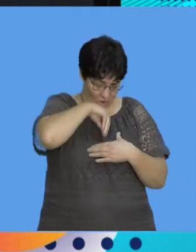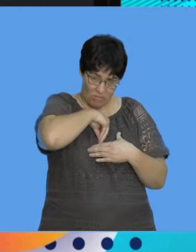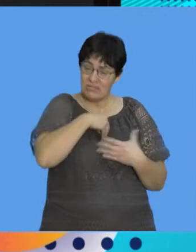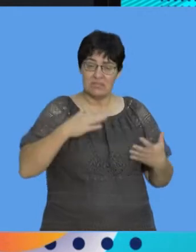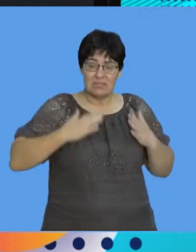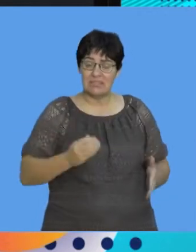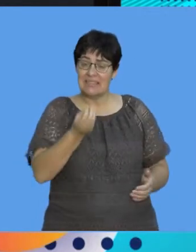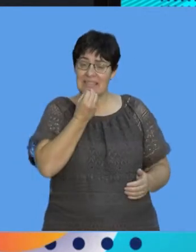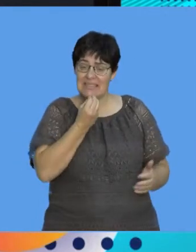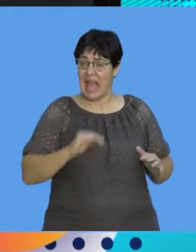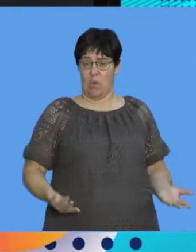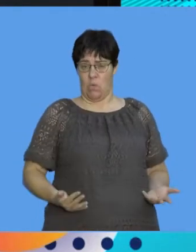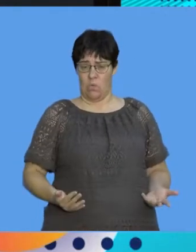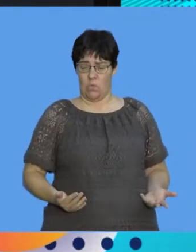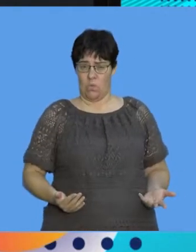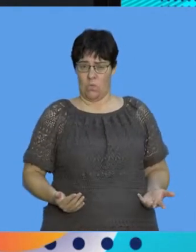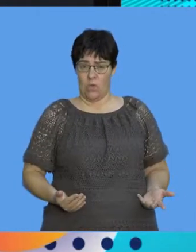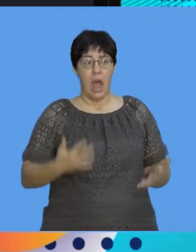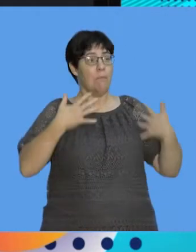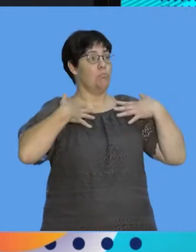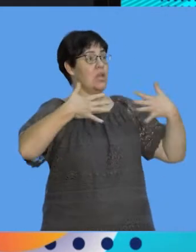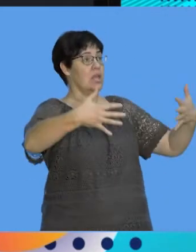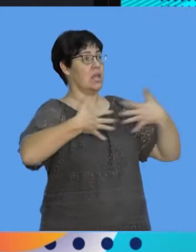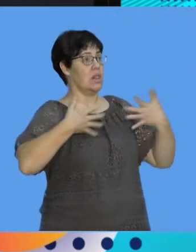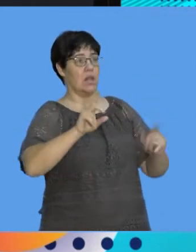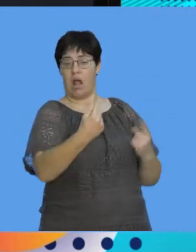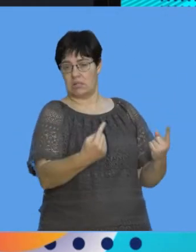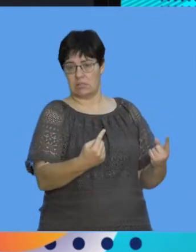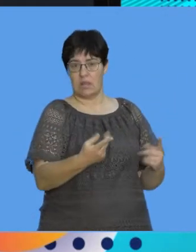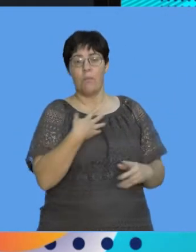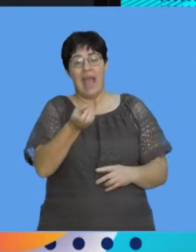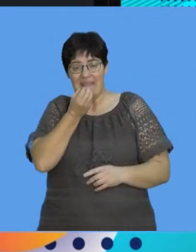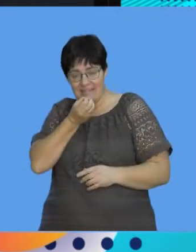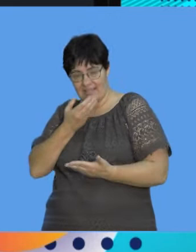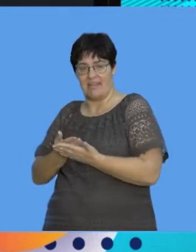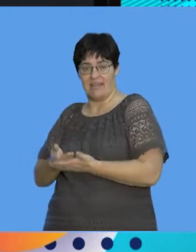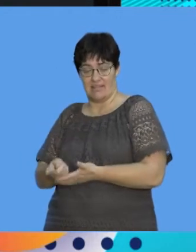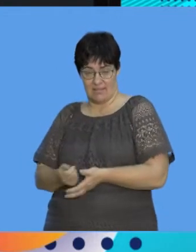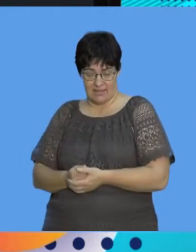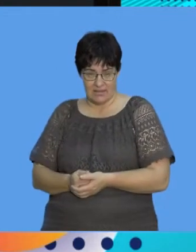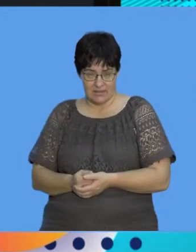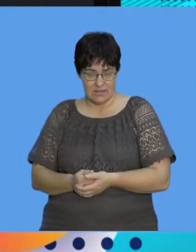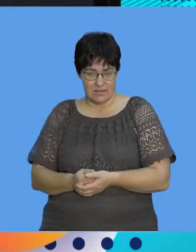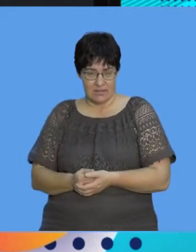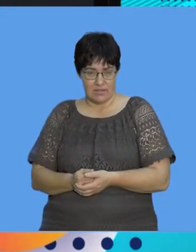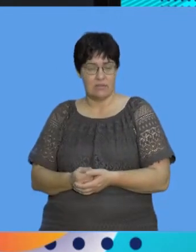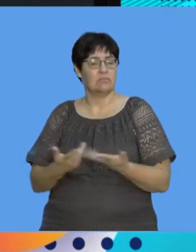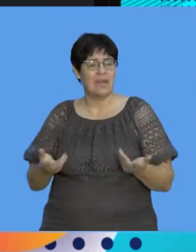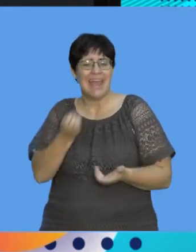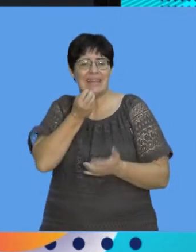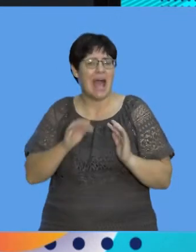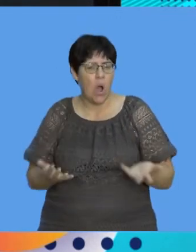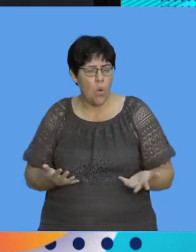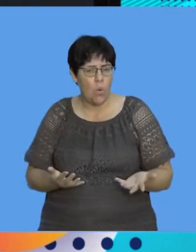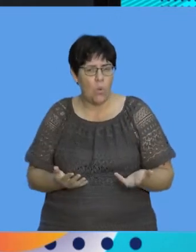diet, right? But we can't breathe in nitrogen, we eat it. And what happens is we eat it in